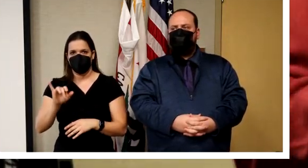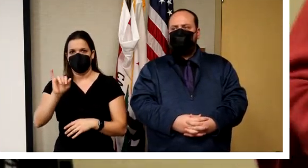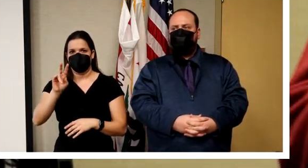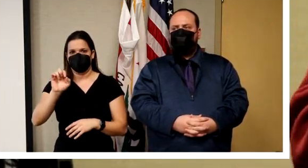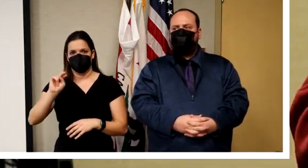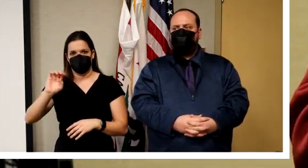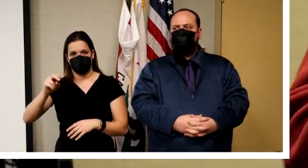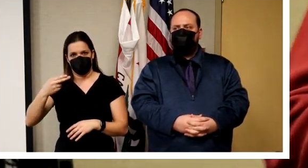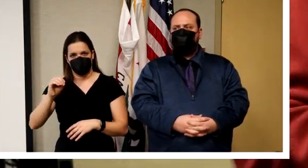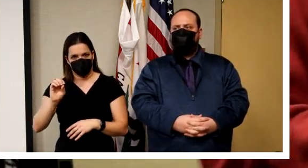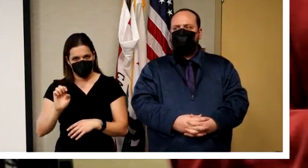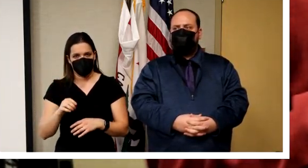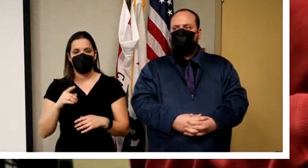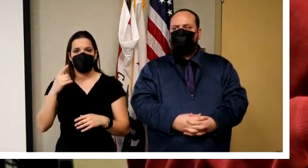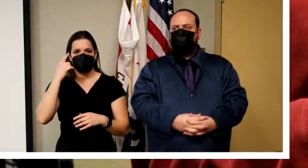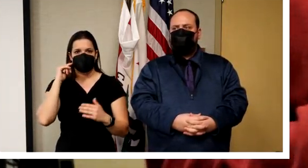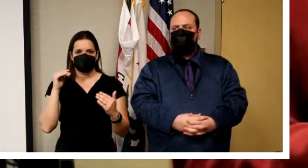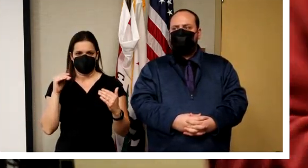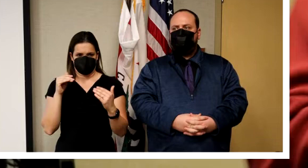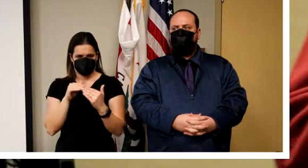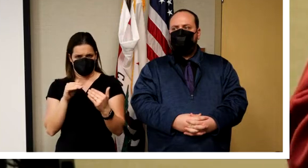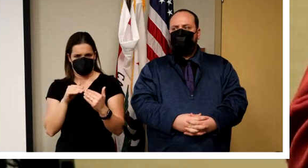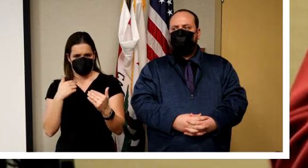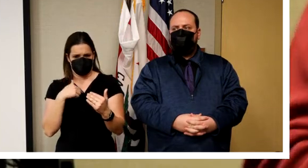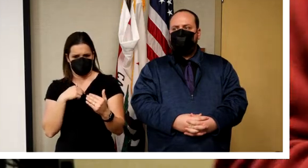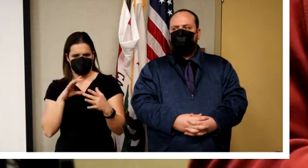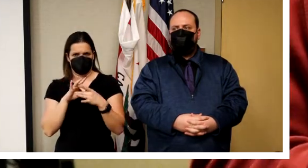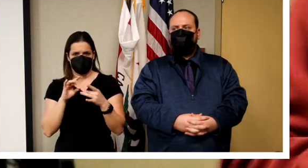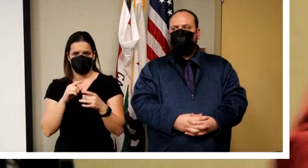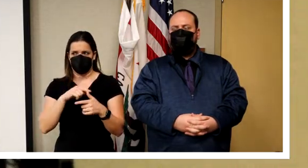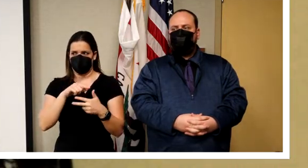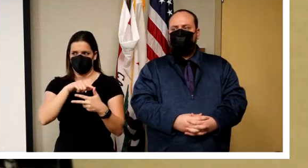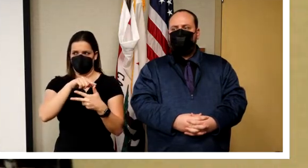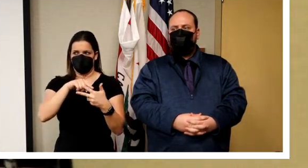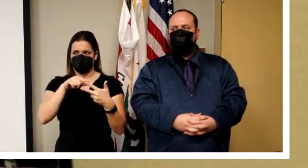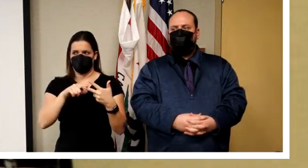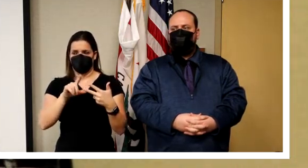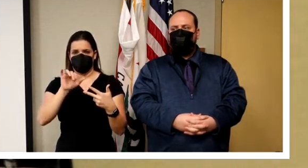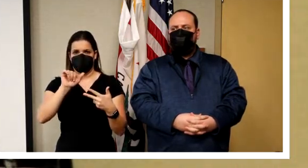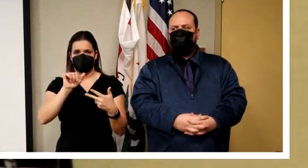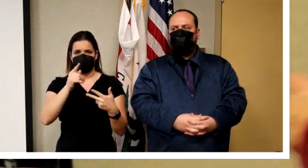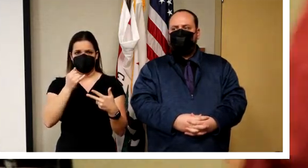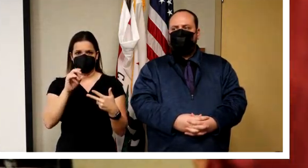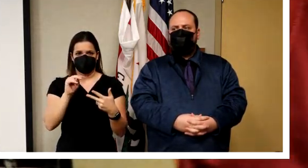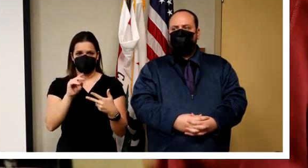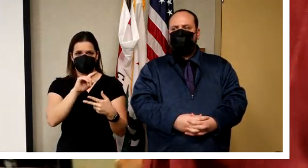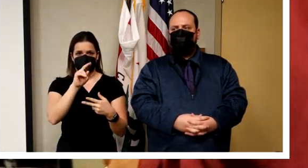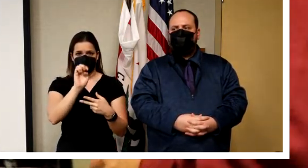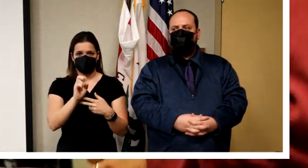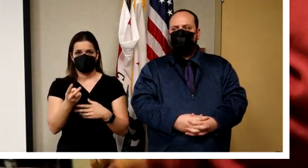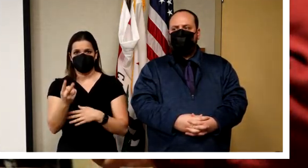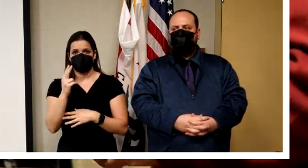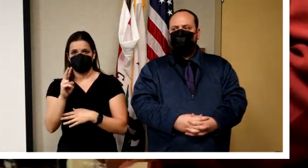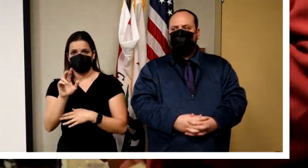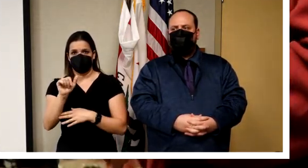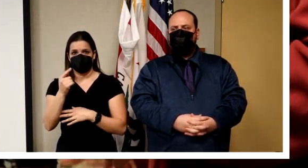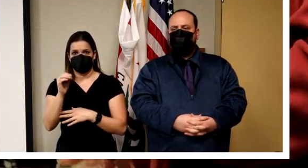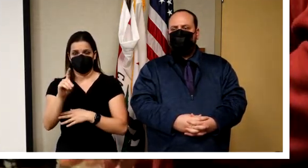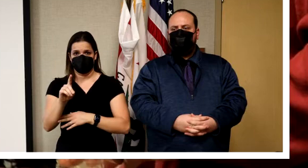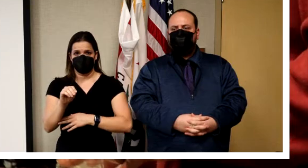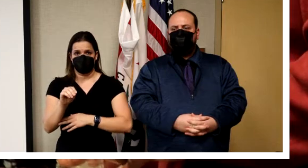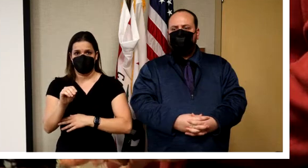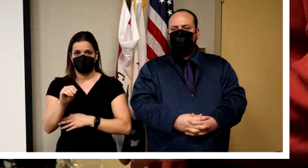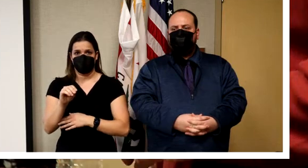Ivanhoe, I think it's fair to say that we need 3 Latino zones, 2 Latino CVAPs above